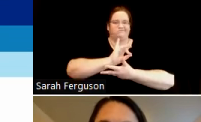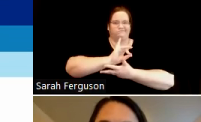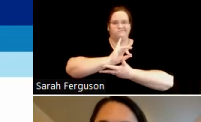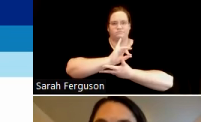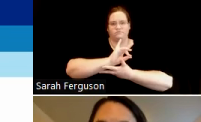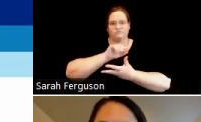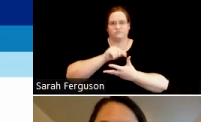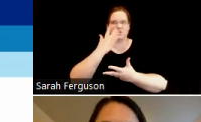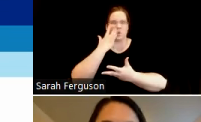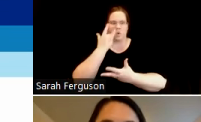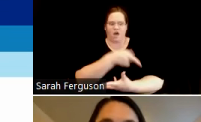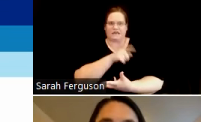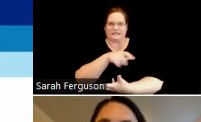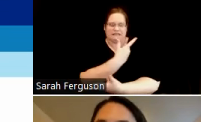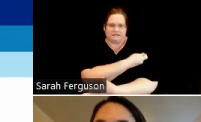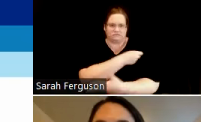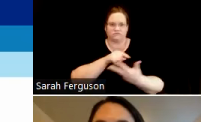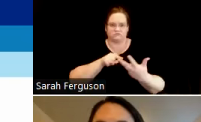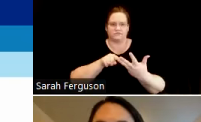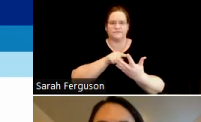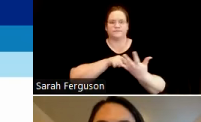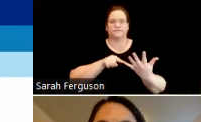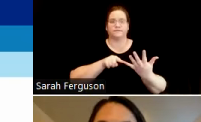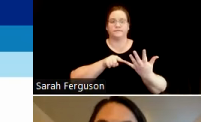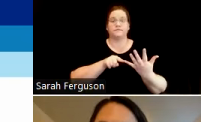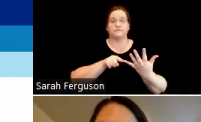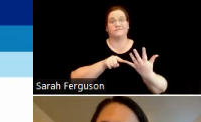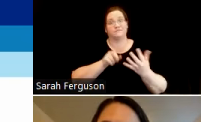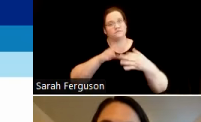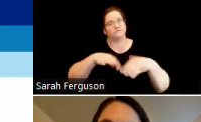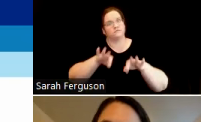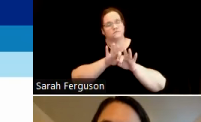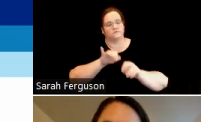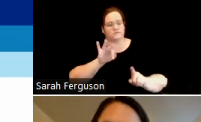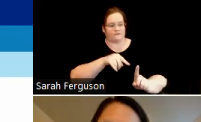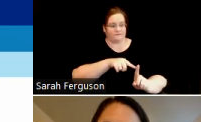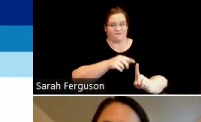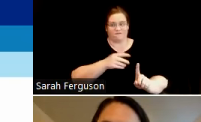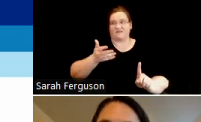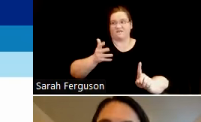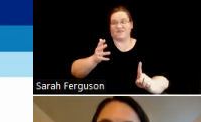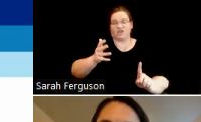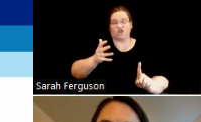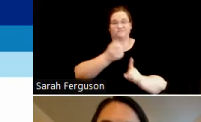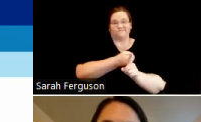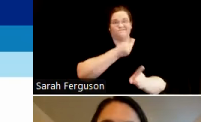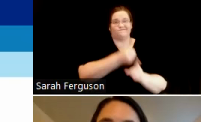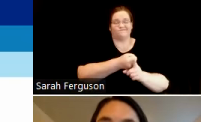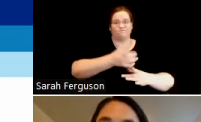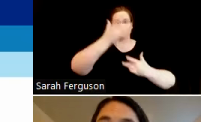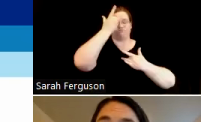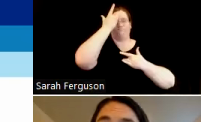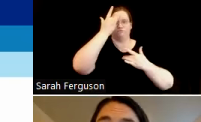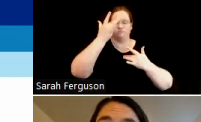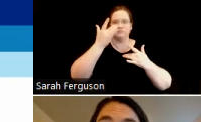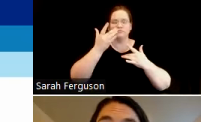why does my child need this? And then a really important question of what if my child already had COVID? A lot of families